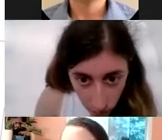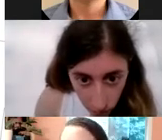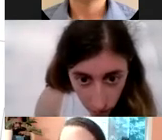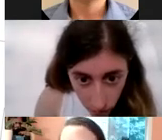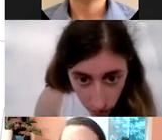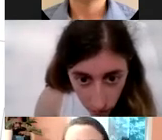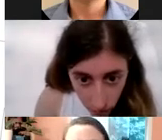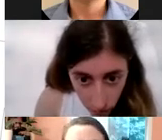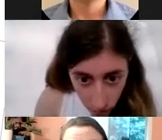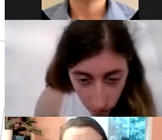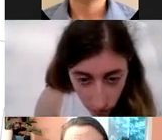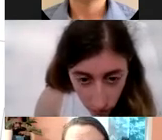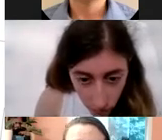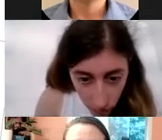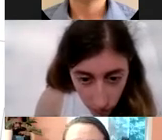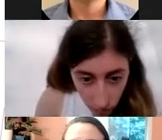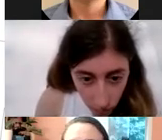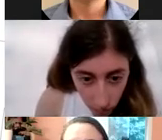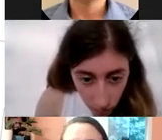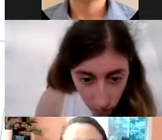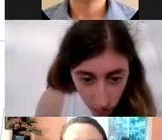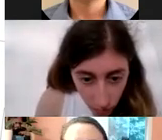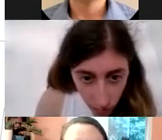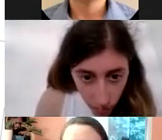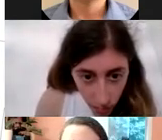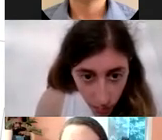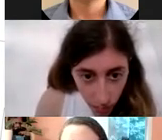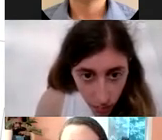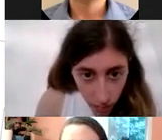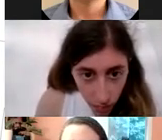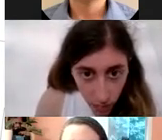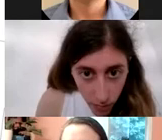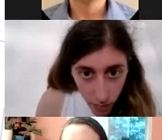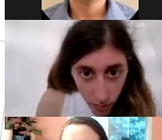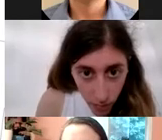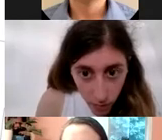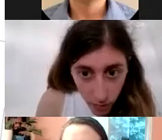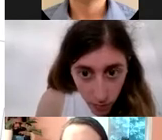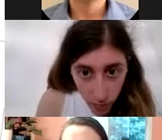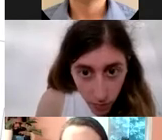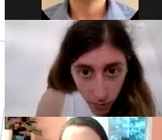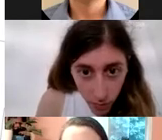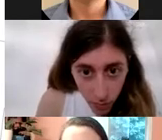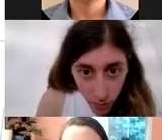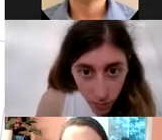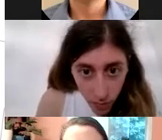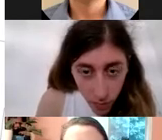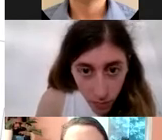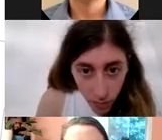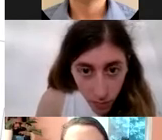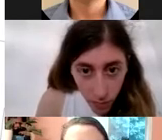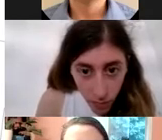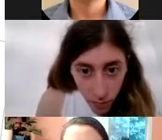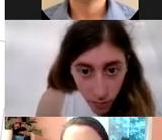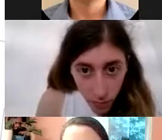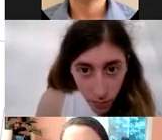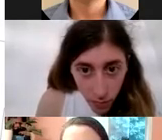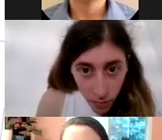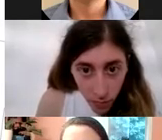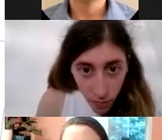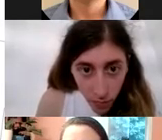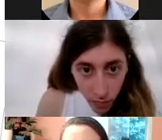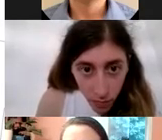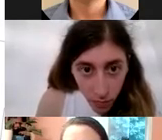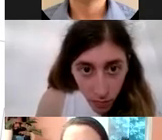happened, it wasn't done in a way that was affirming and supportive to trans people. And so it often kind